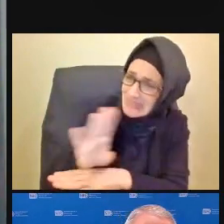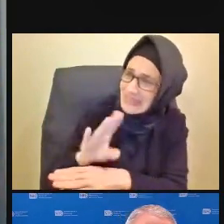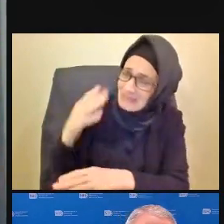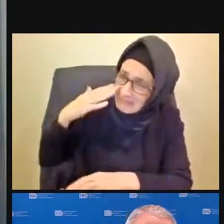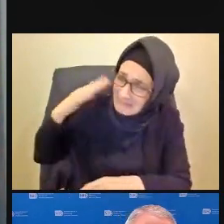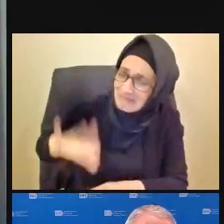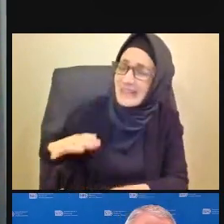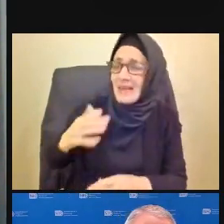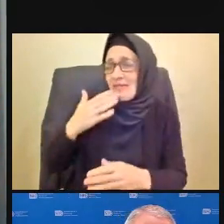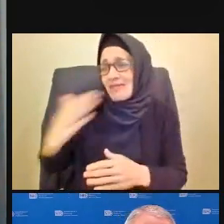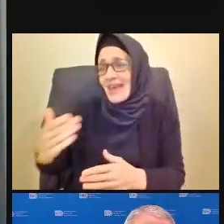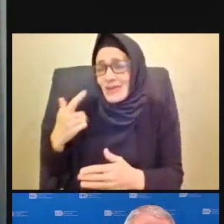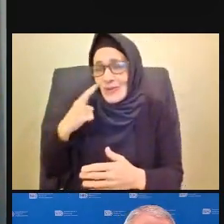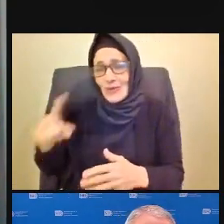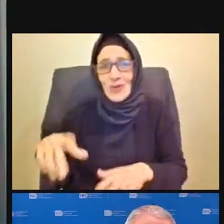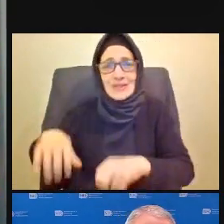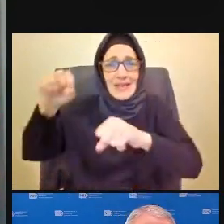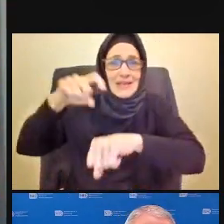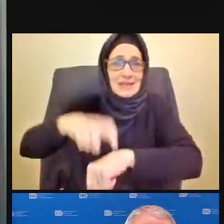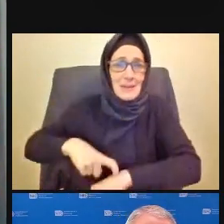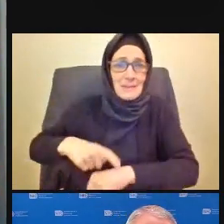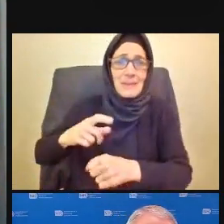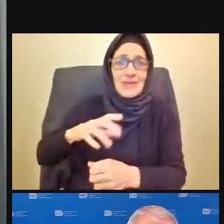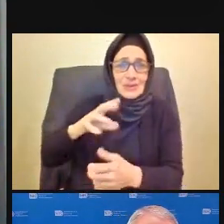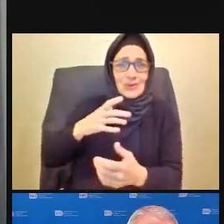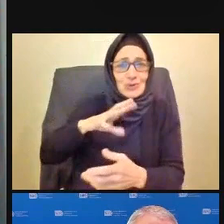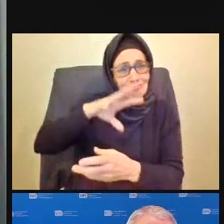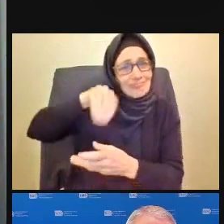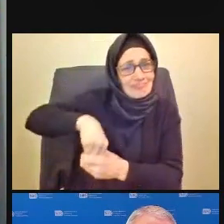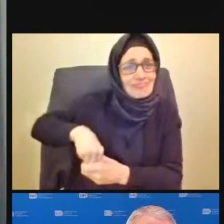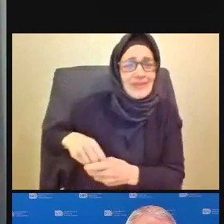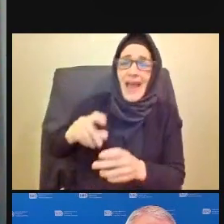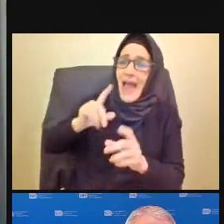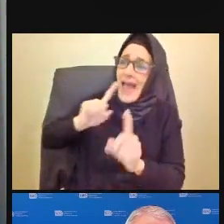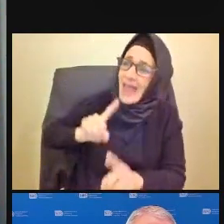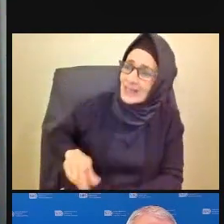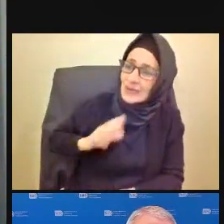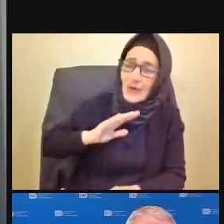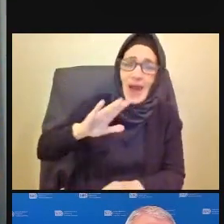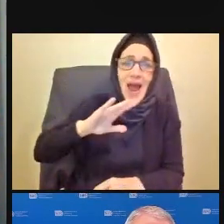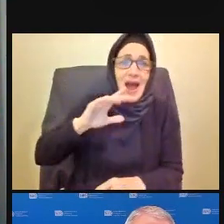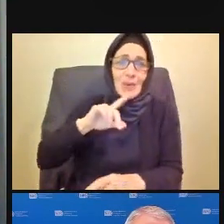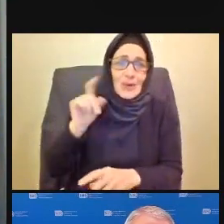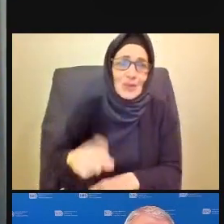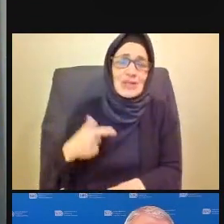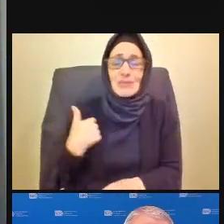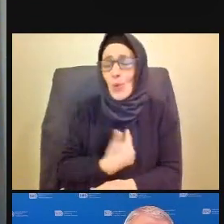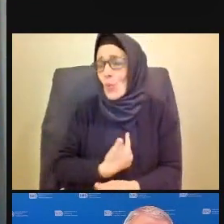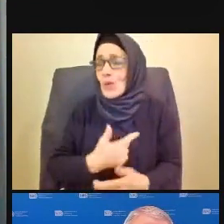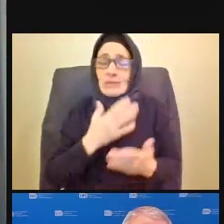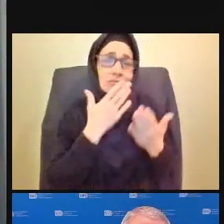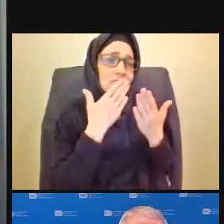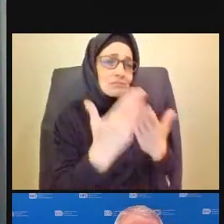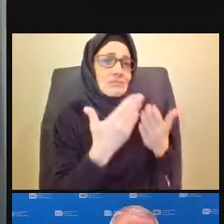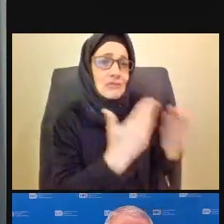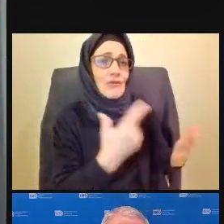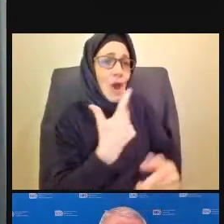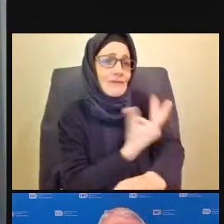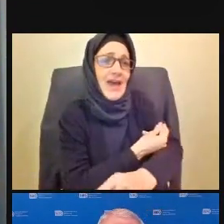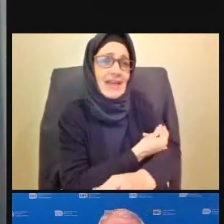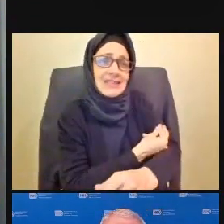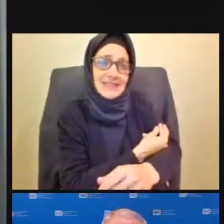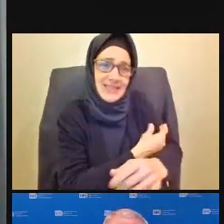answer our questions today. And we're all very grateful to our vaccine champions for the work that they're doing to